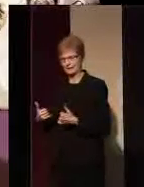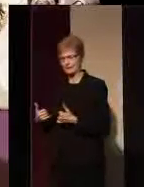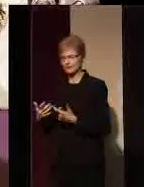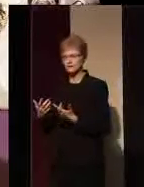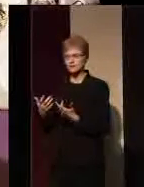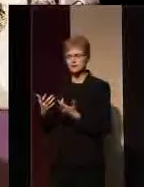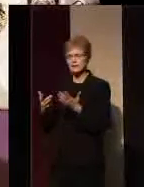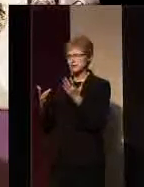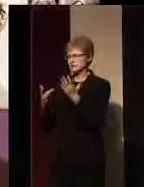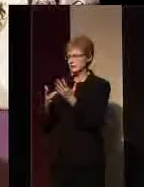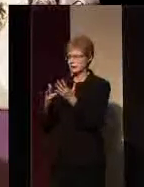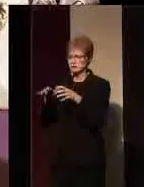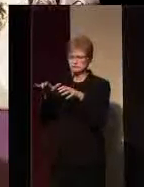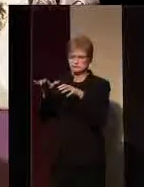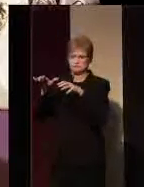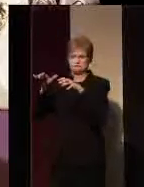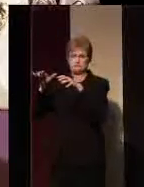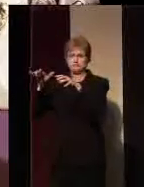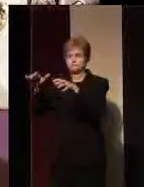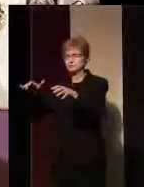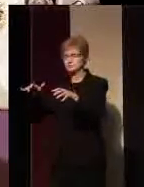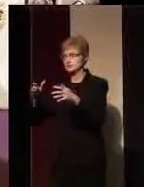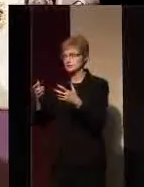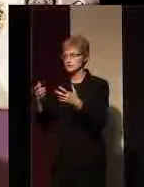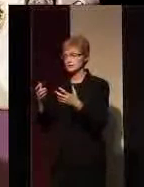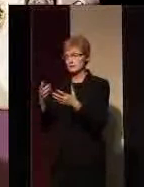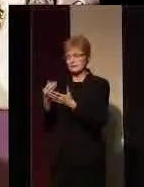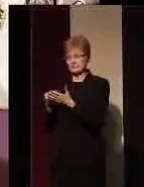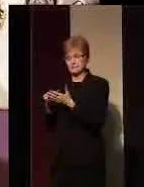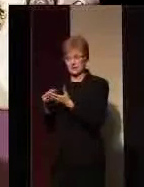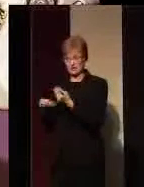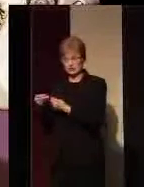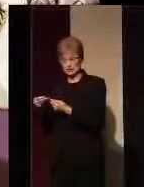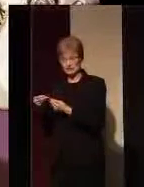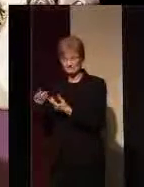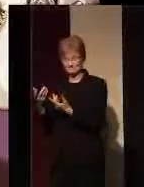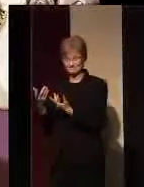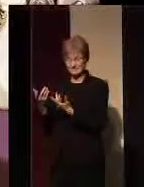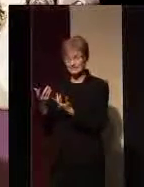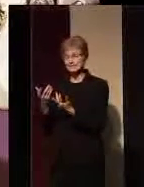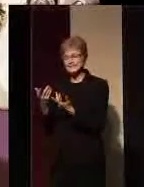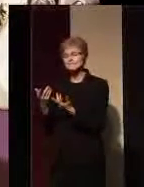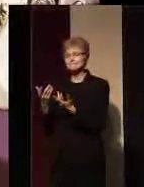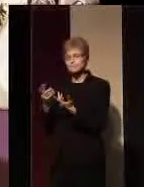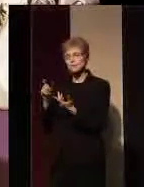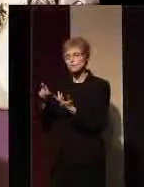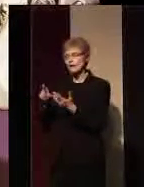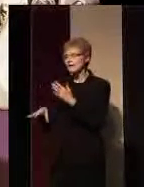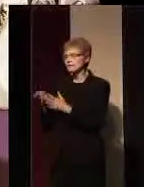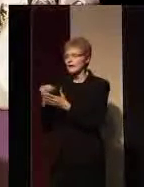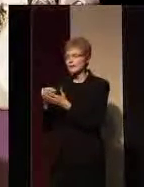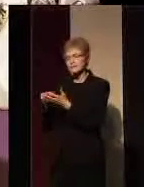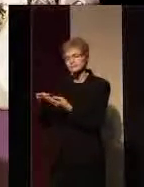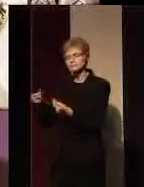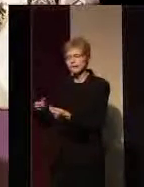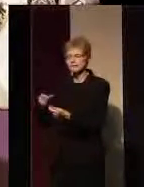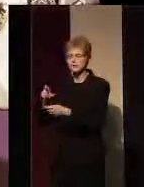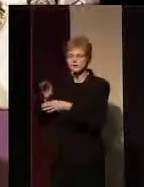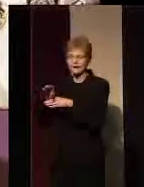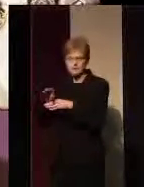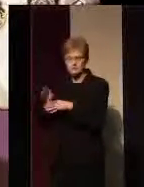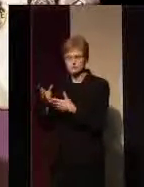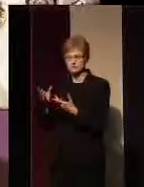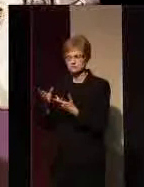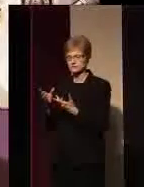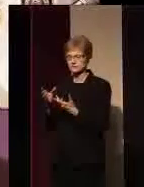is technology out there. On the budgetary side, the fiscal side of law enforcement, I think we have to find money for this. As Raul